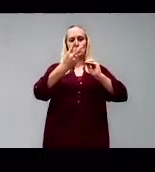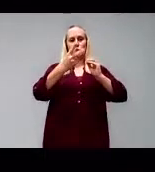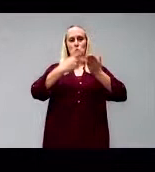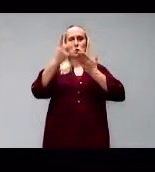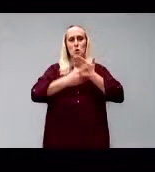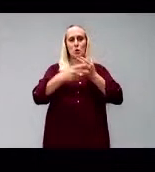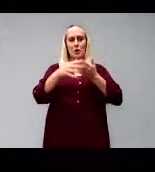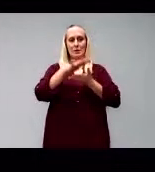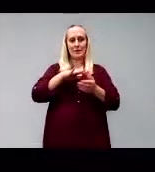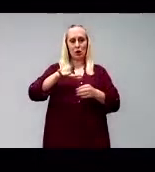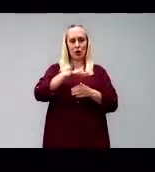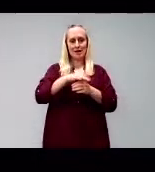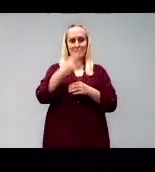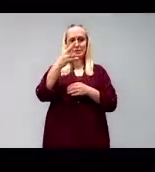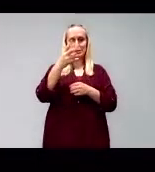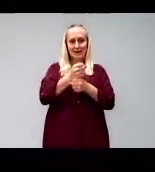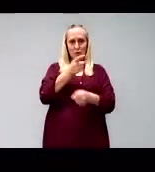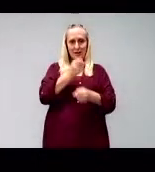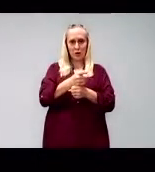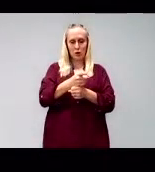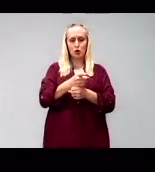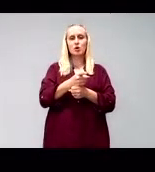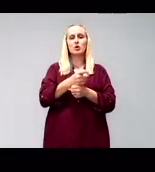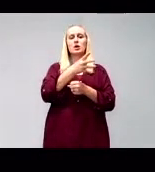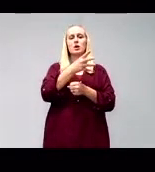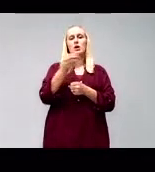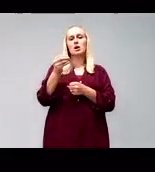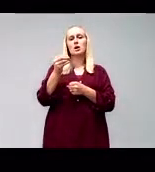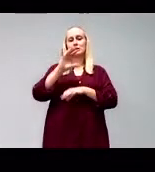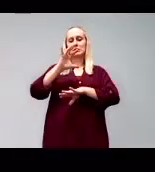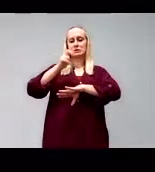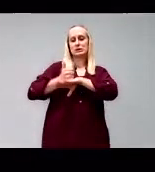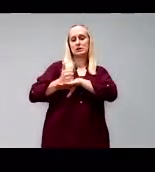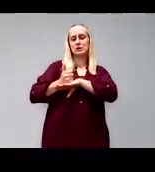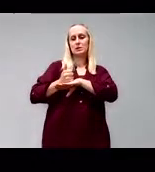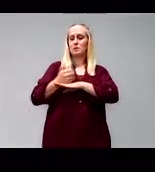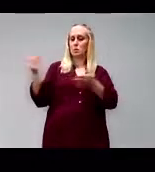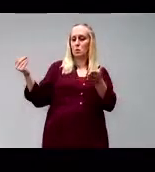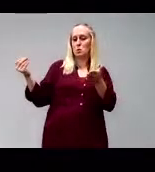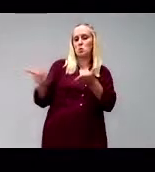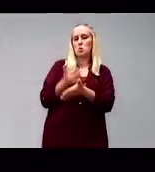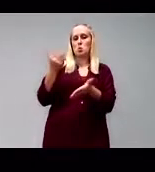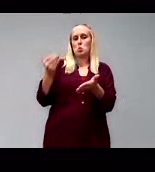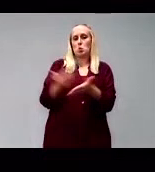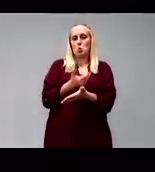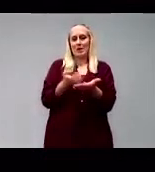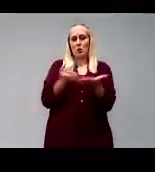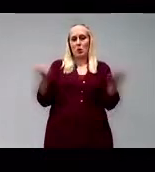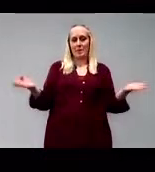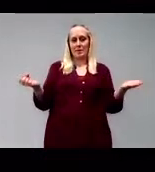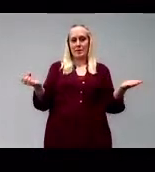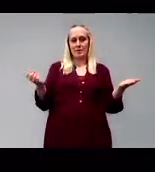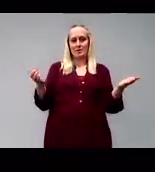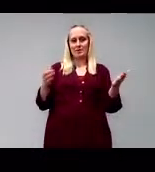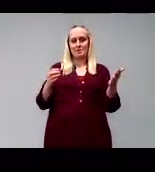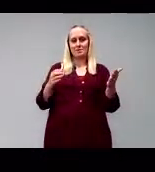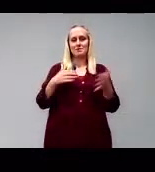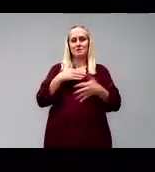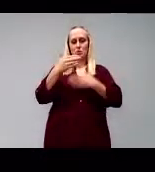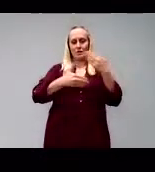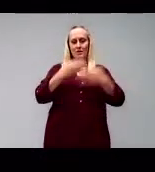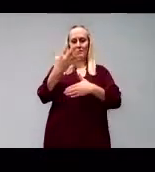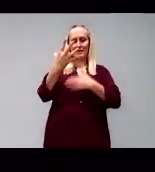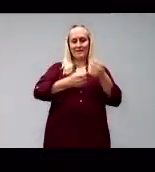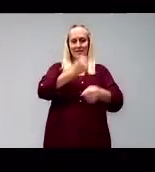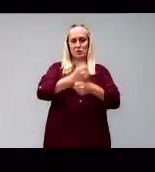year and outfitted it with the state-of-the-art industry equipment over a five-year period of time, and